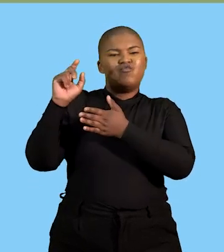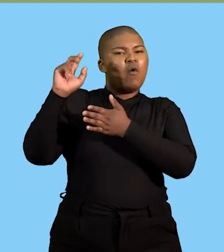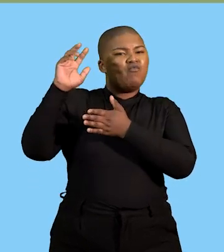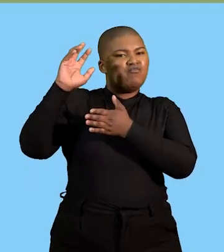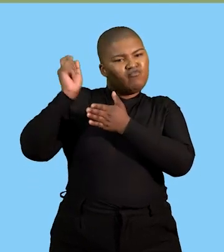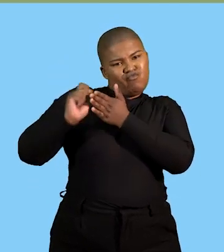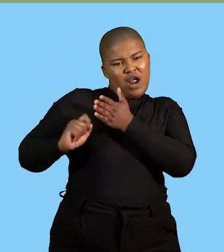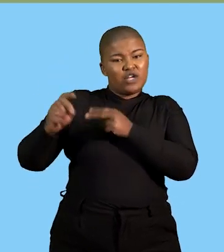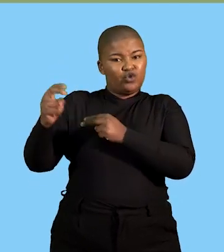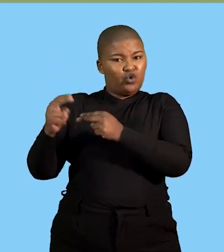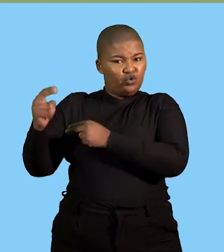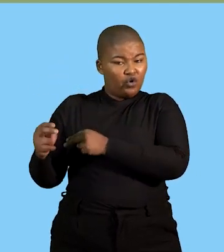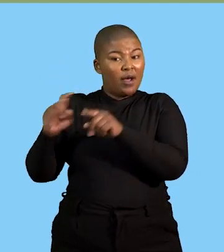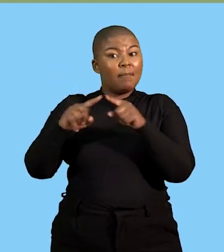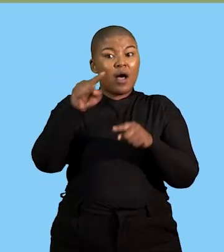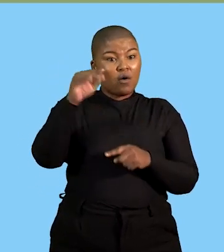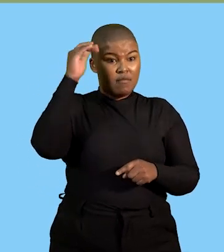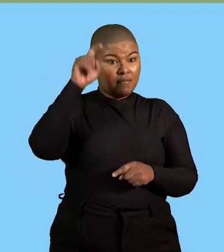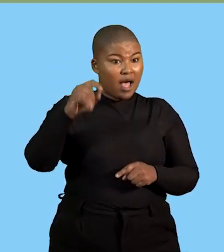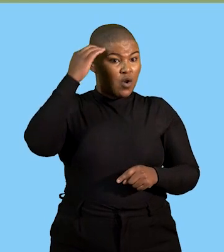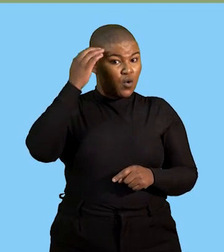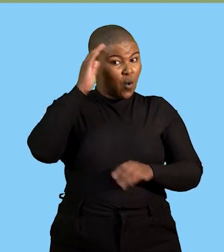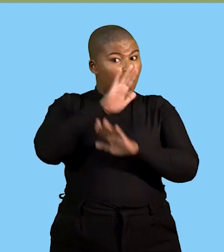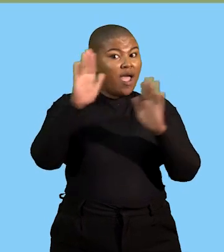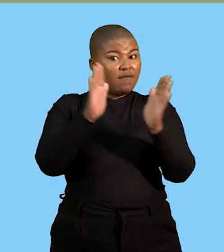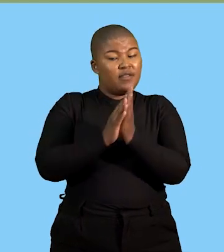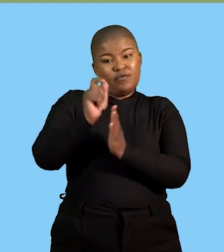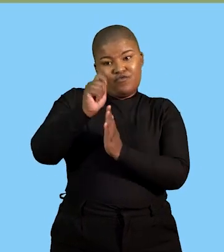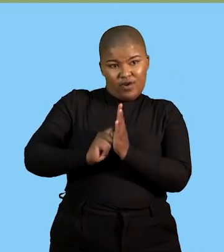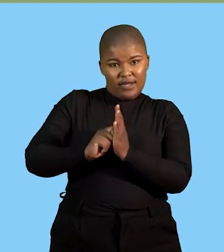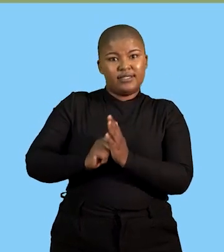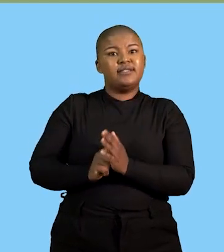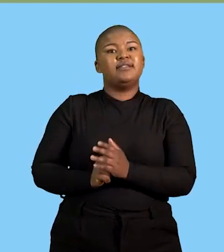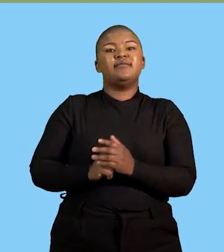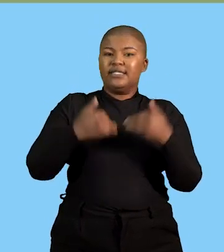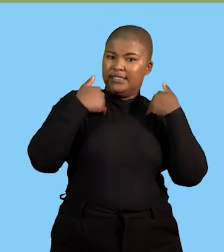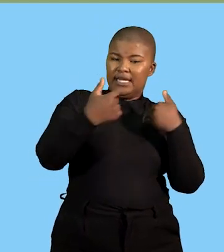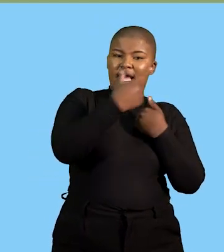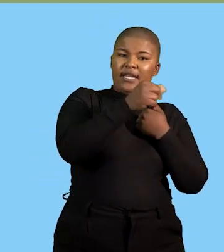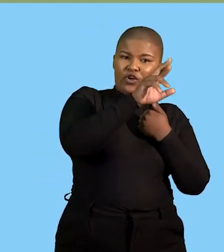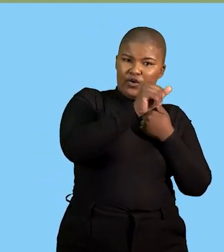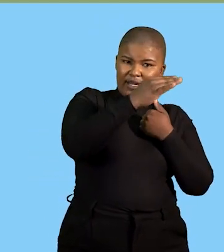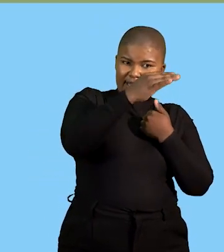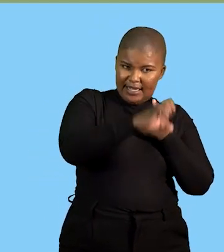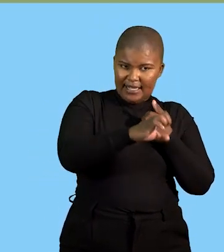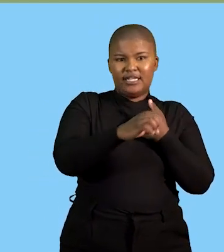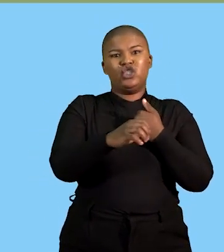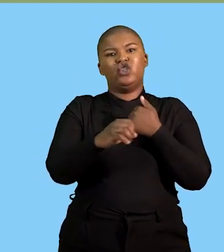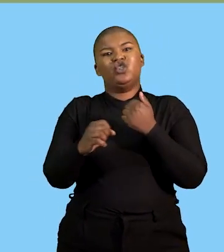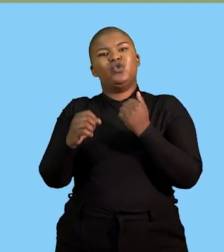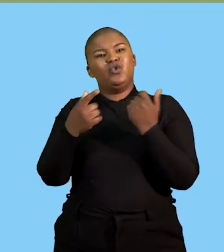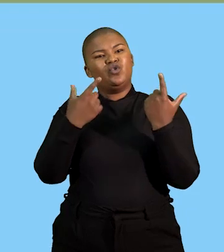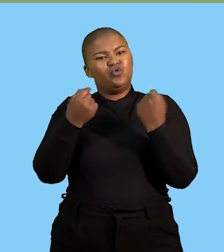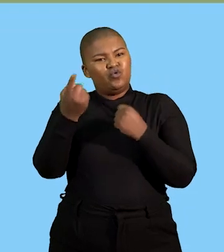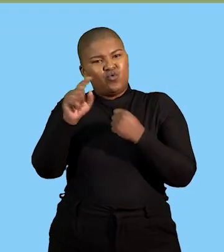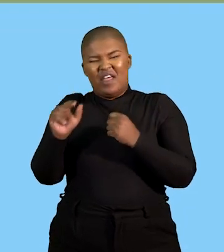know that you should write everything as it is. Grace, what we see from the scenario is that Grace